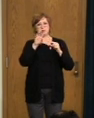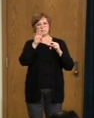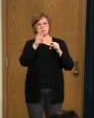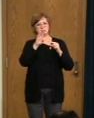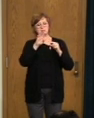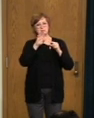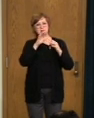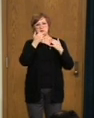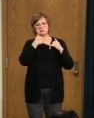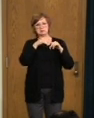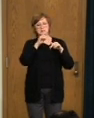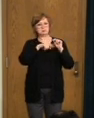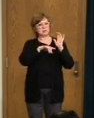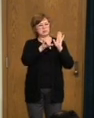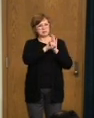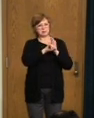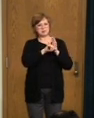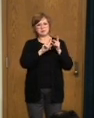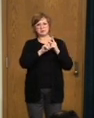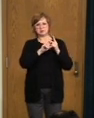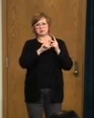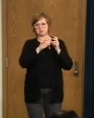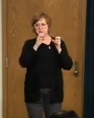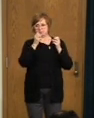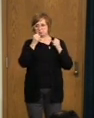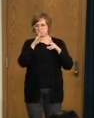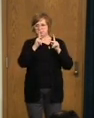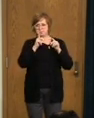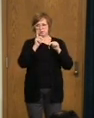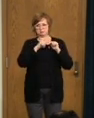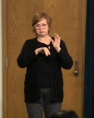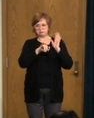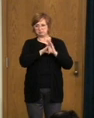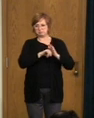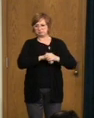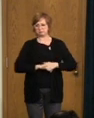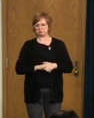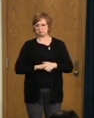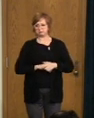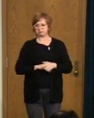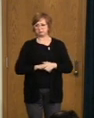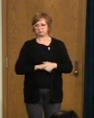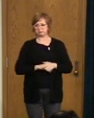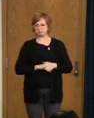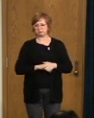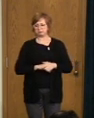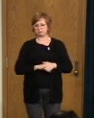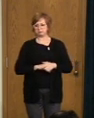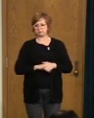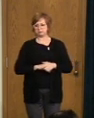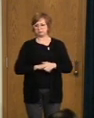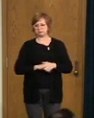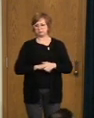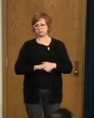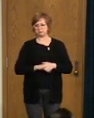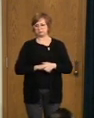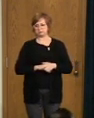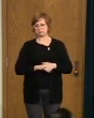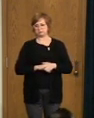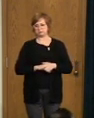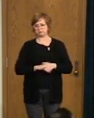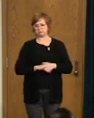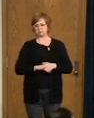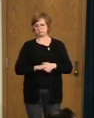more common, as we don't see more outbreaks. But the investigation suggests that they're